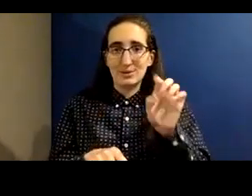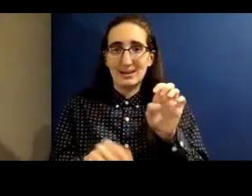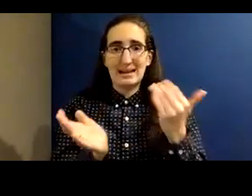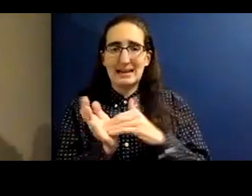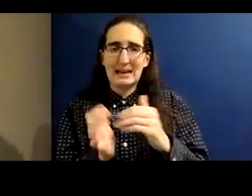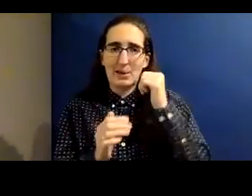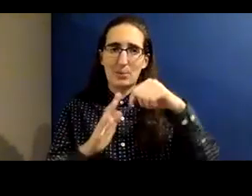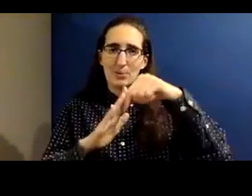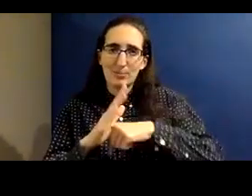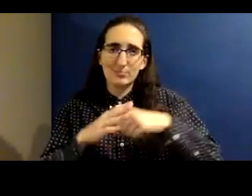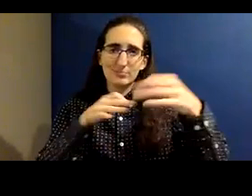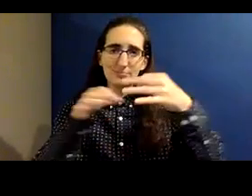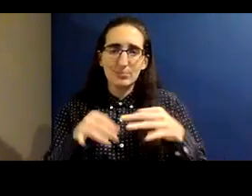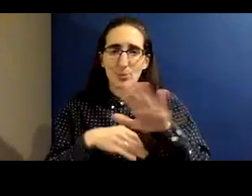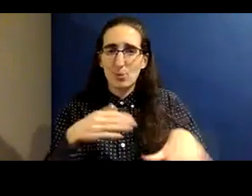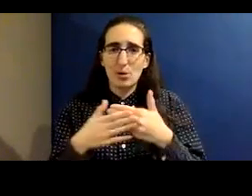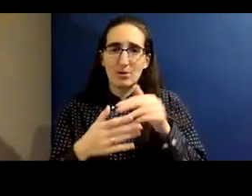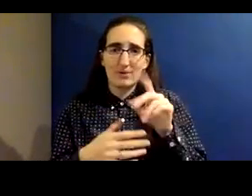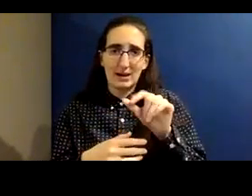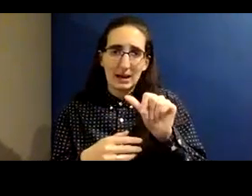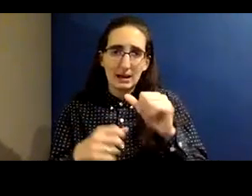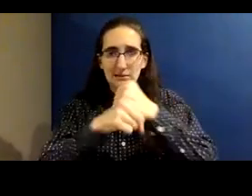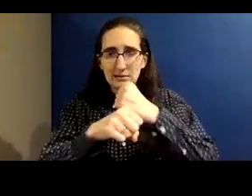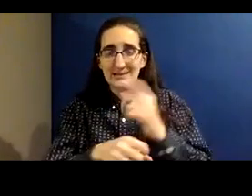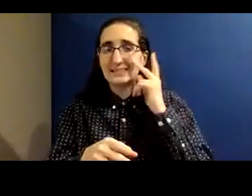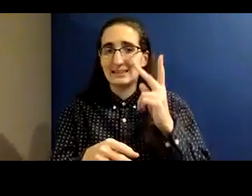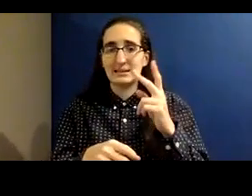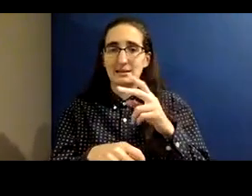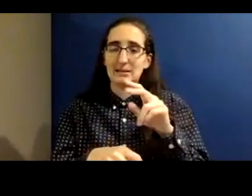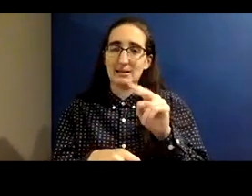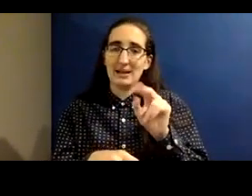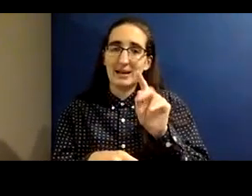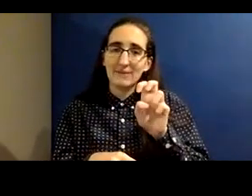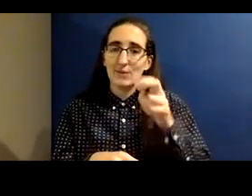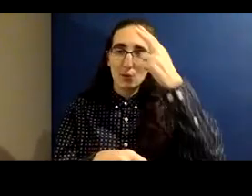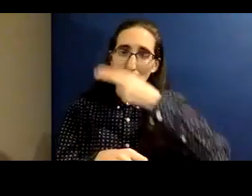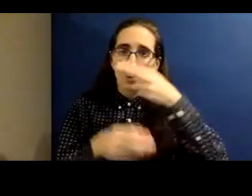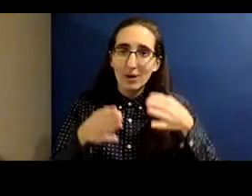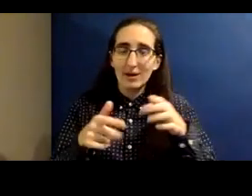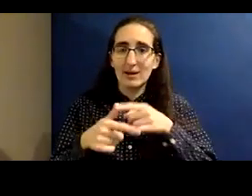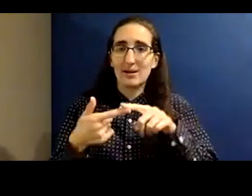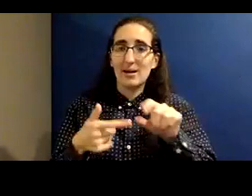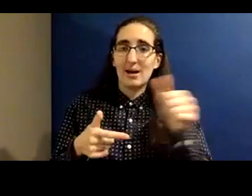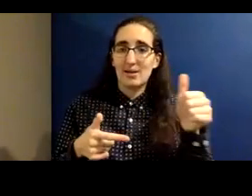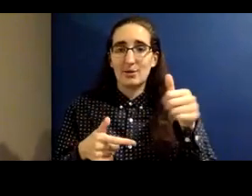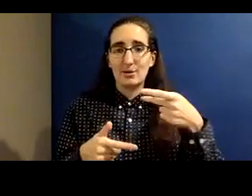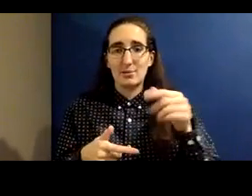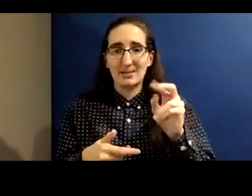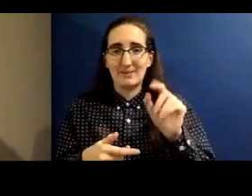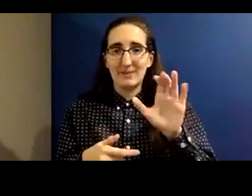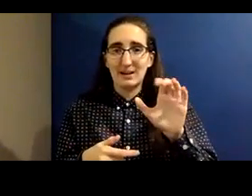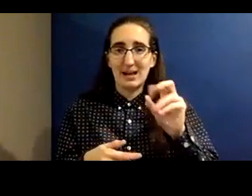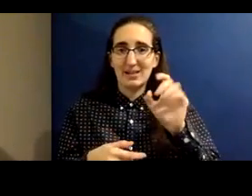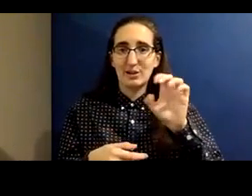into all of the data here, but we do see that Native Hawaiian and other Pacific Islander non-Hispanic youth have some of